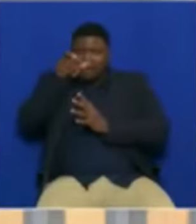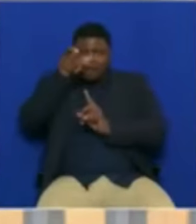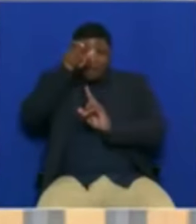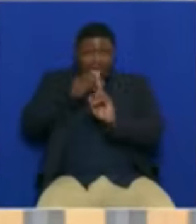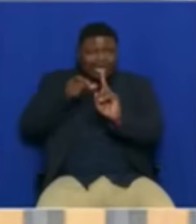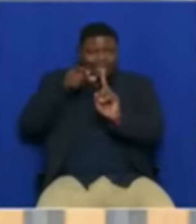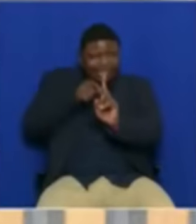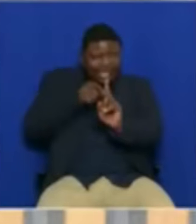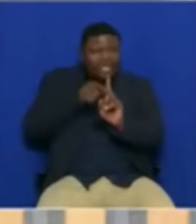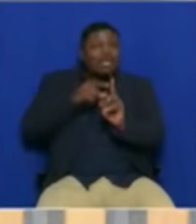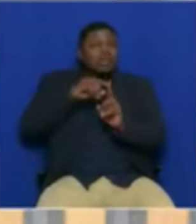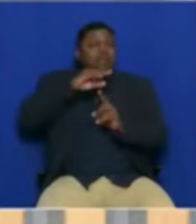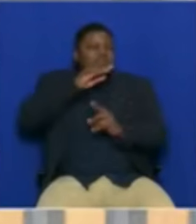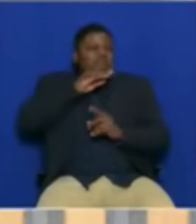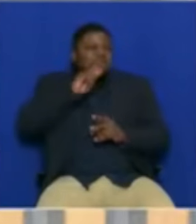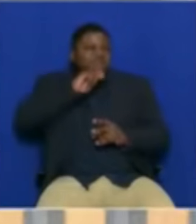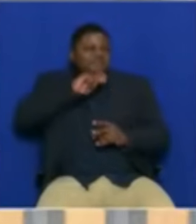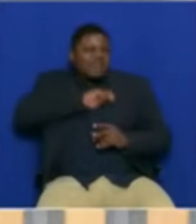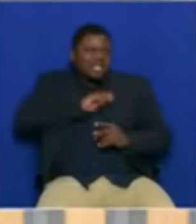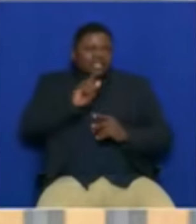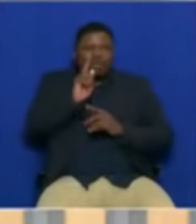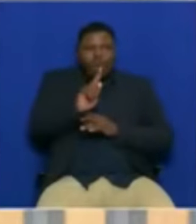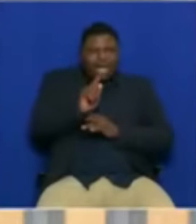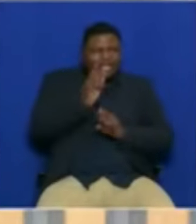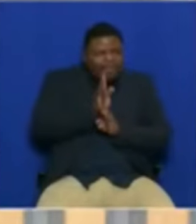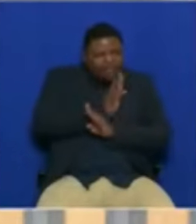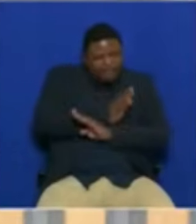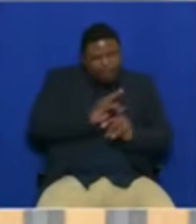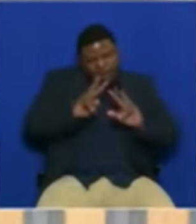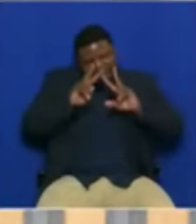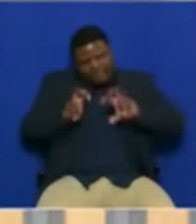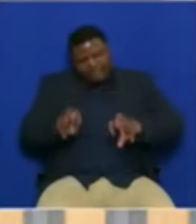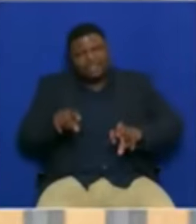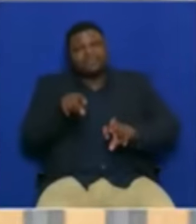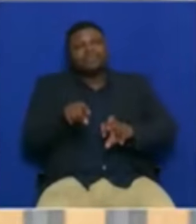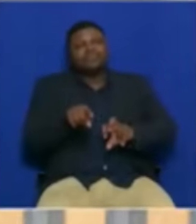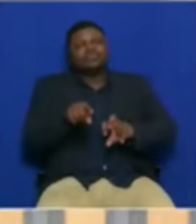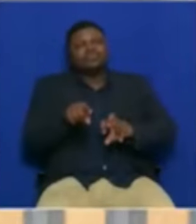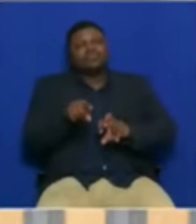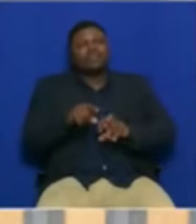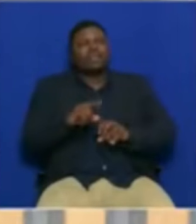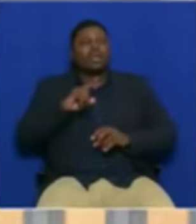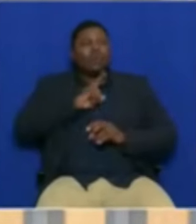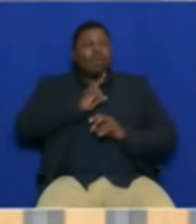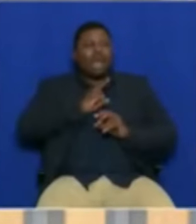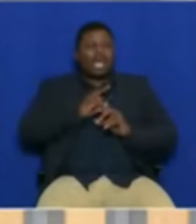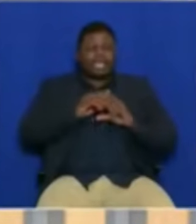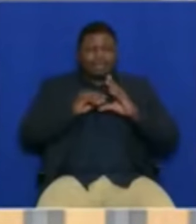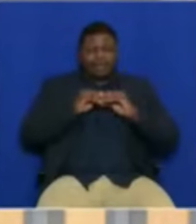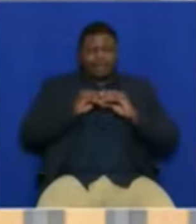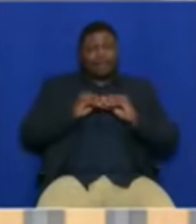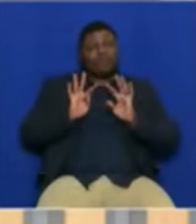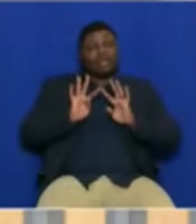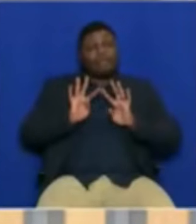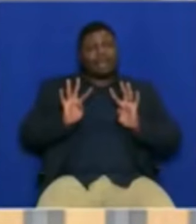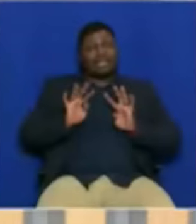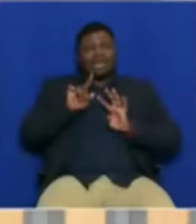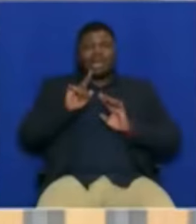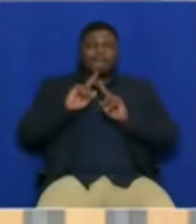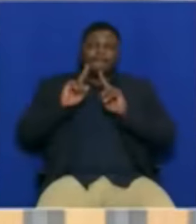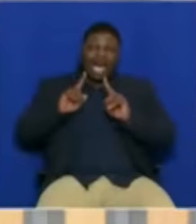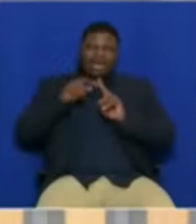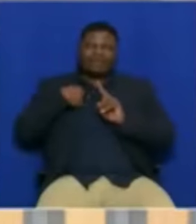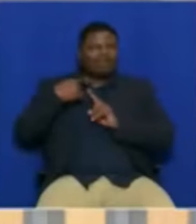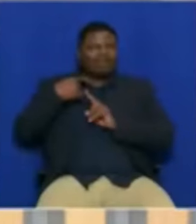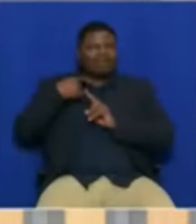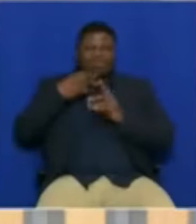with regard their membership of the panel. I'm not aware that you've stated that, so I would not allow you to get there.